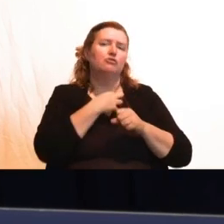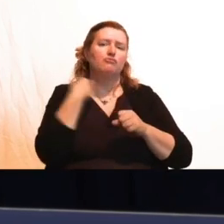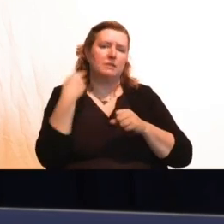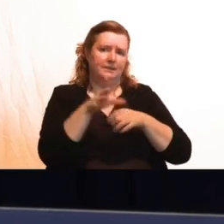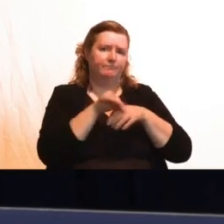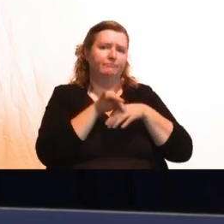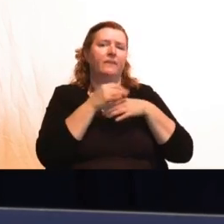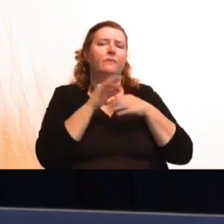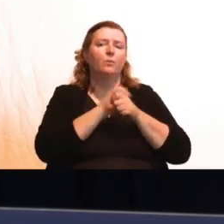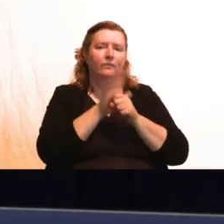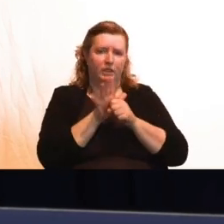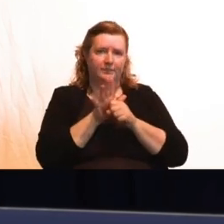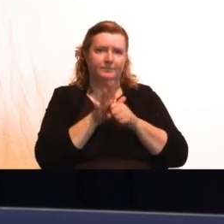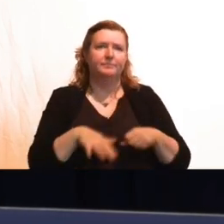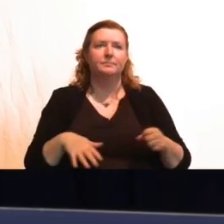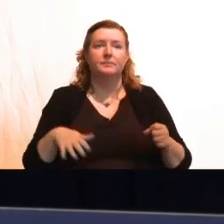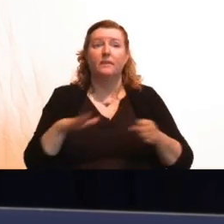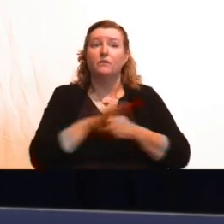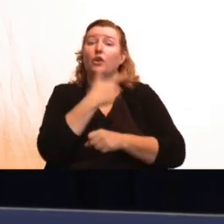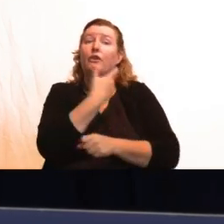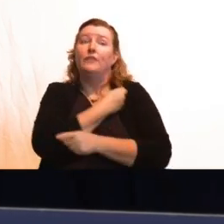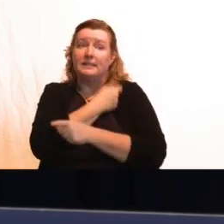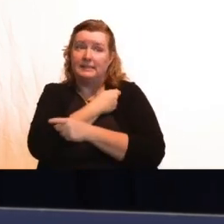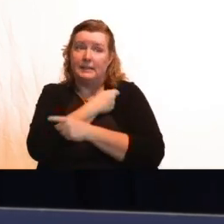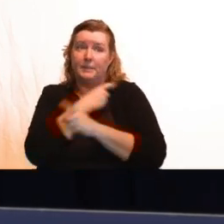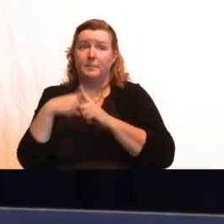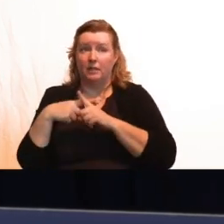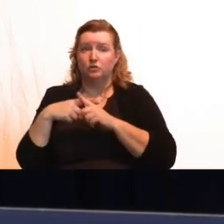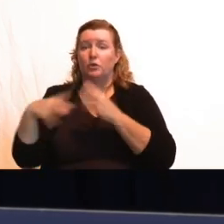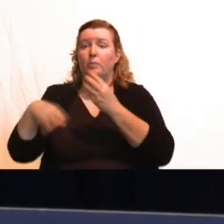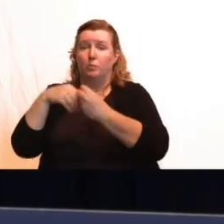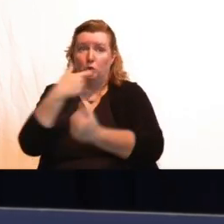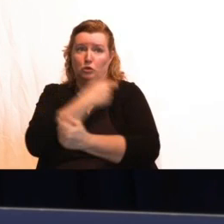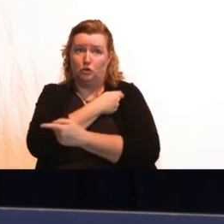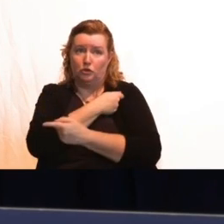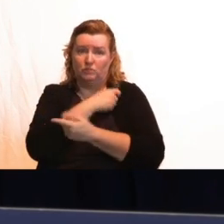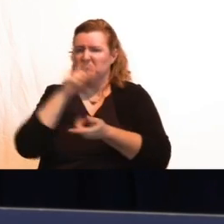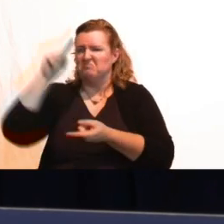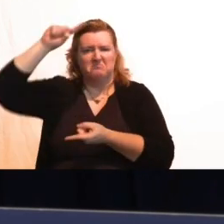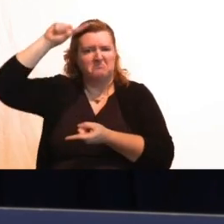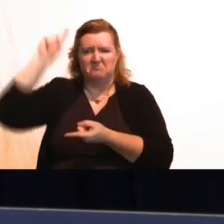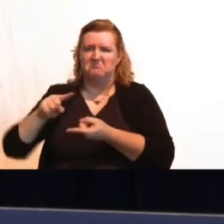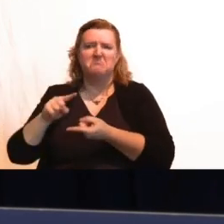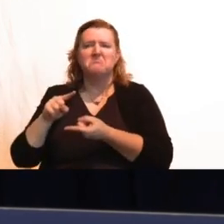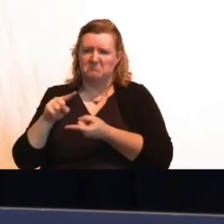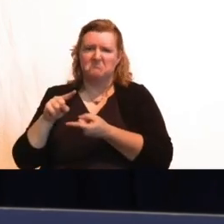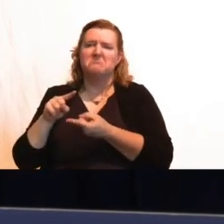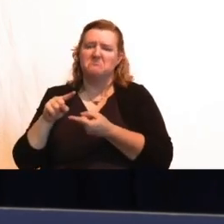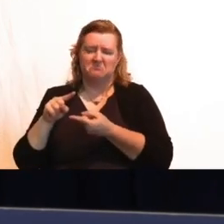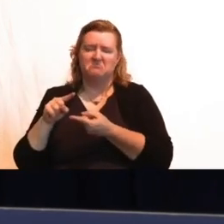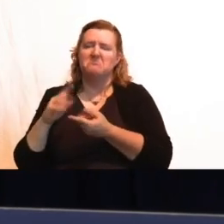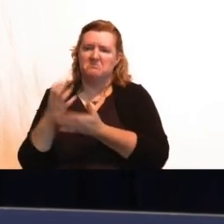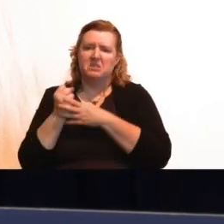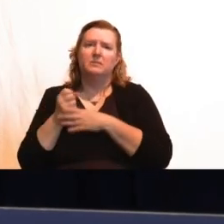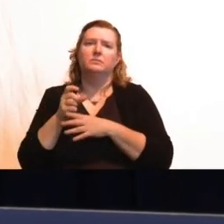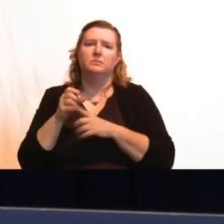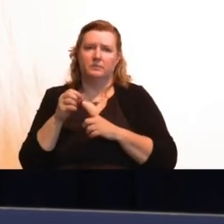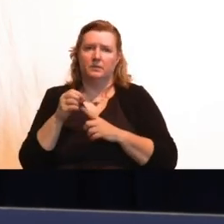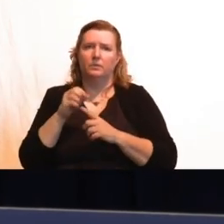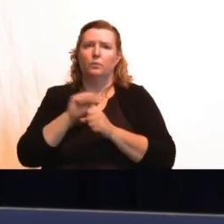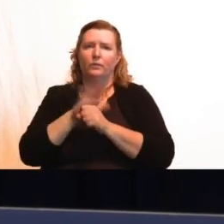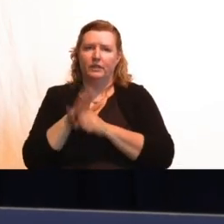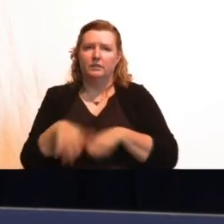It also includes a table summarizing cumulative vaccine breakthrough cases. This new feature will be updated